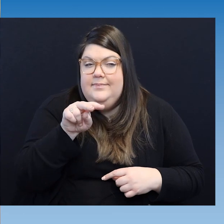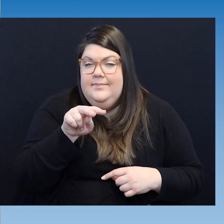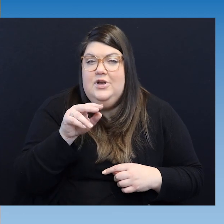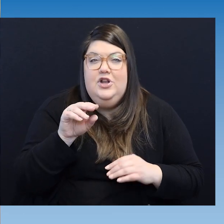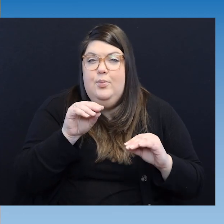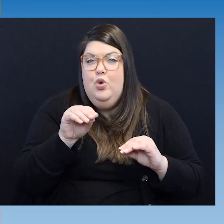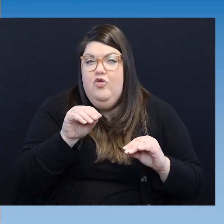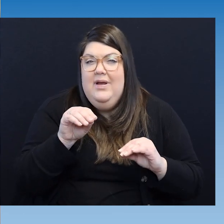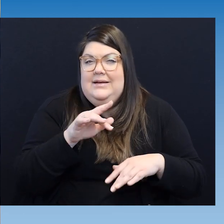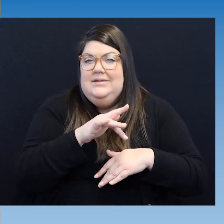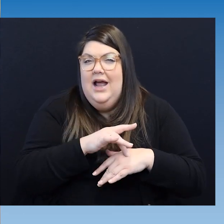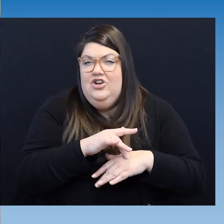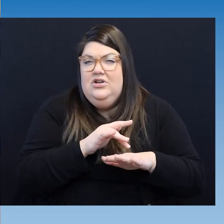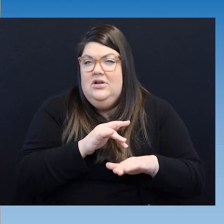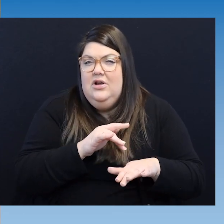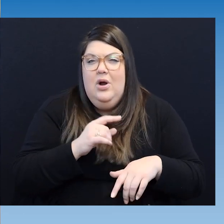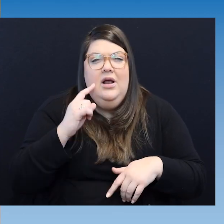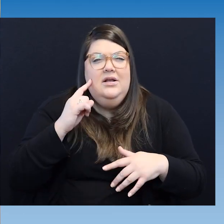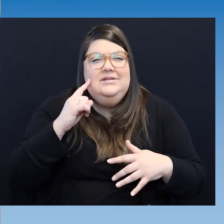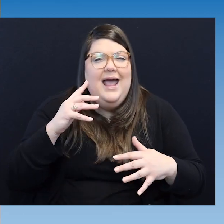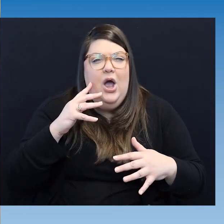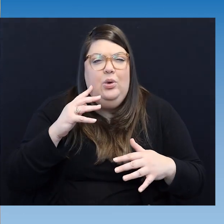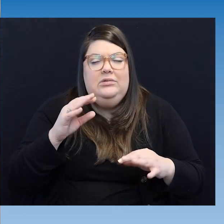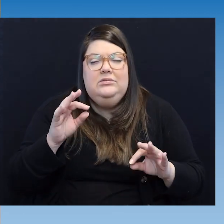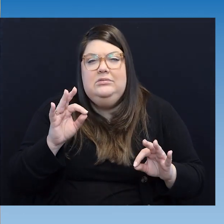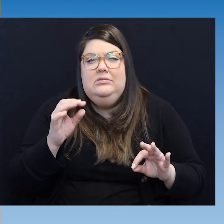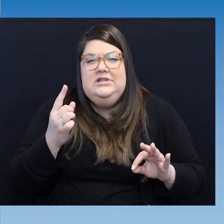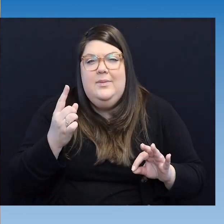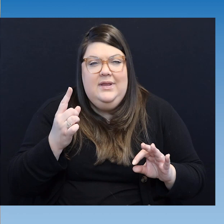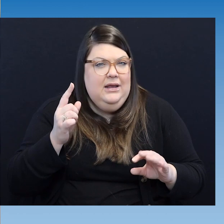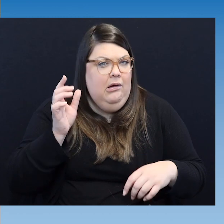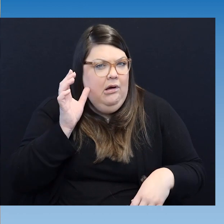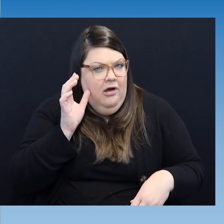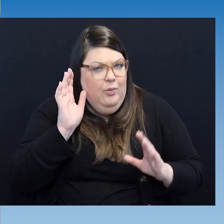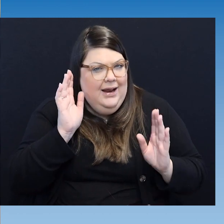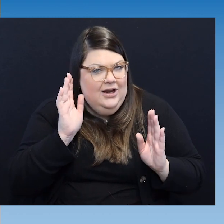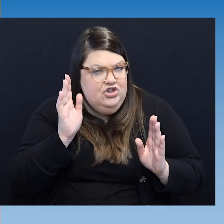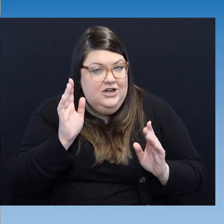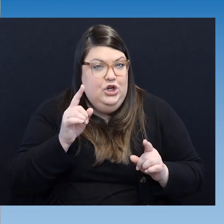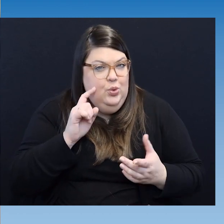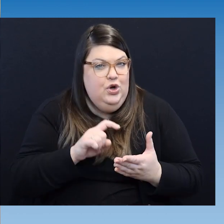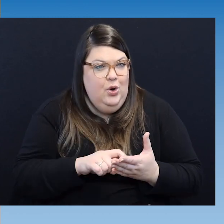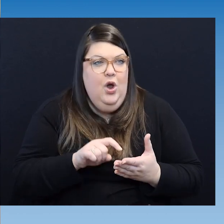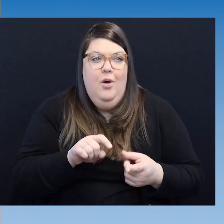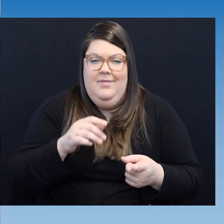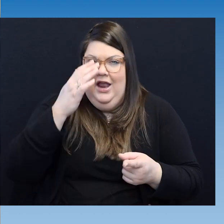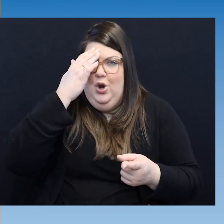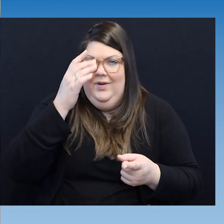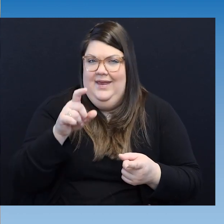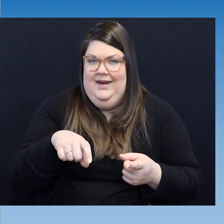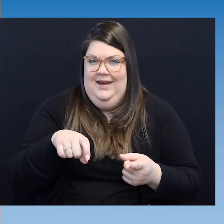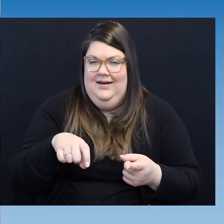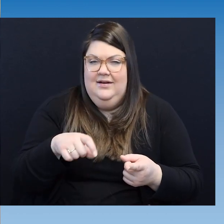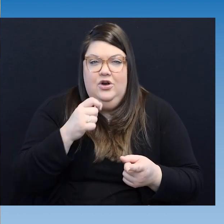their, you know, just the little sound that they make. And if you pay close attention to it, you'll know their needs. You know, they don't always